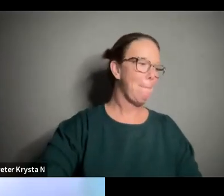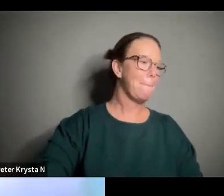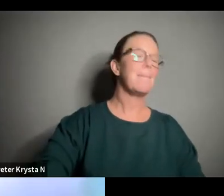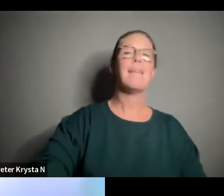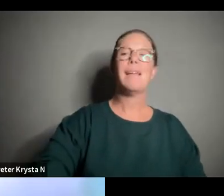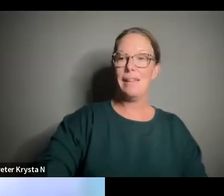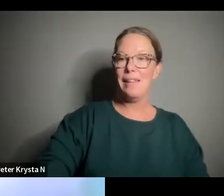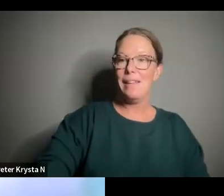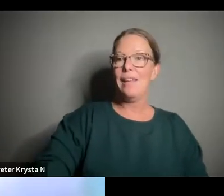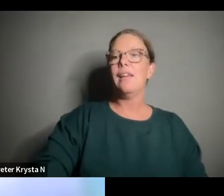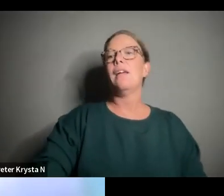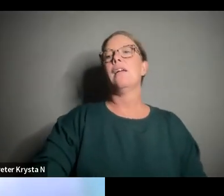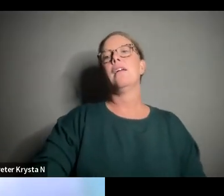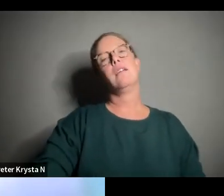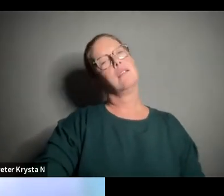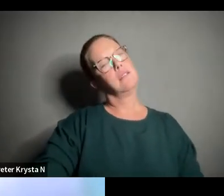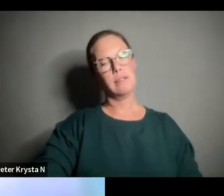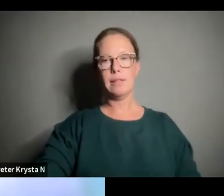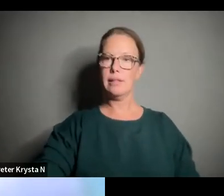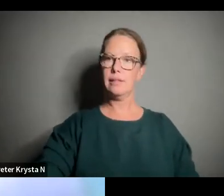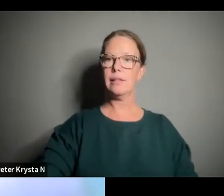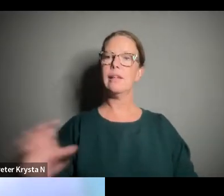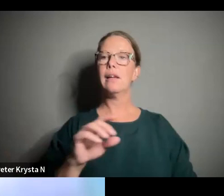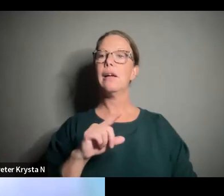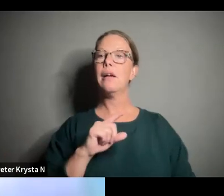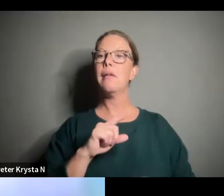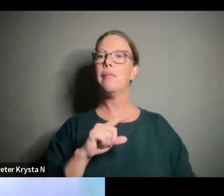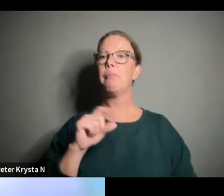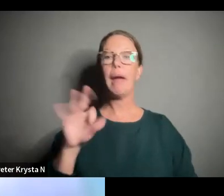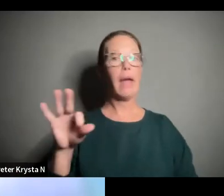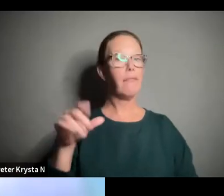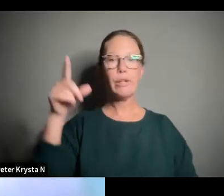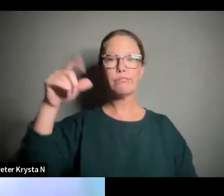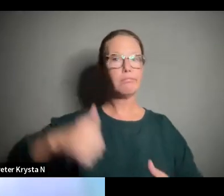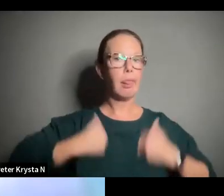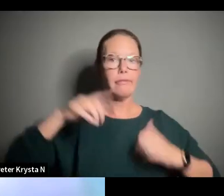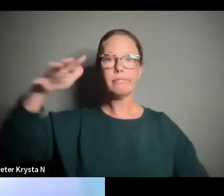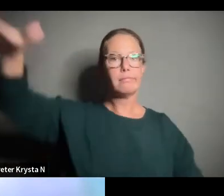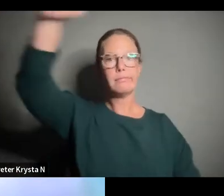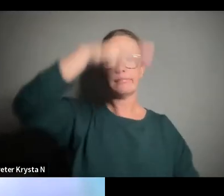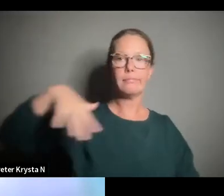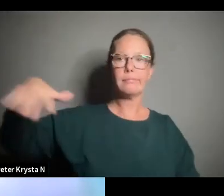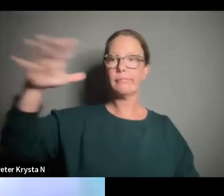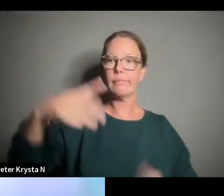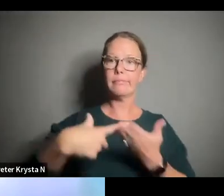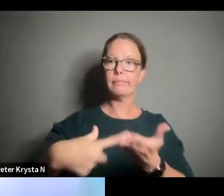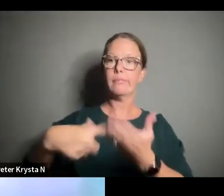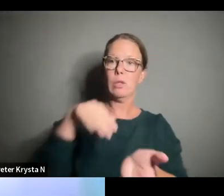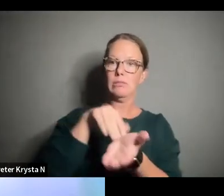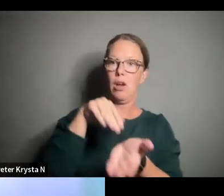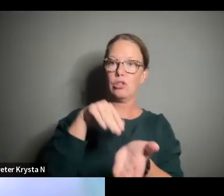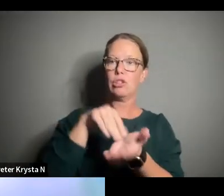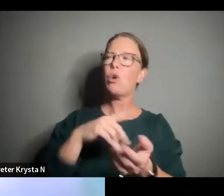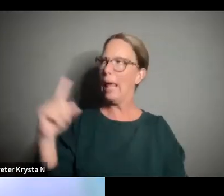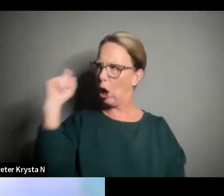out someplace and you went and talked to your doctor, at your regular healthcare practitioner, and you said, I heard about this